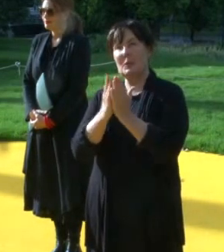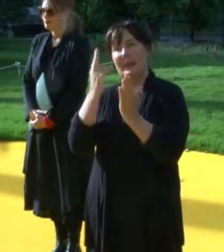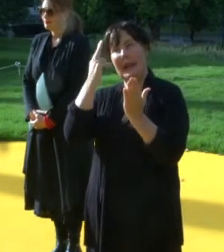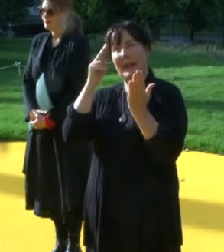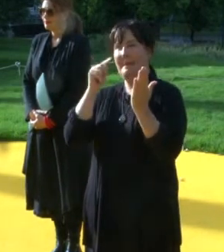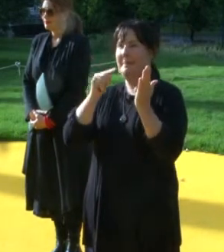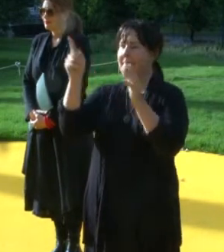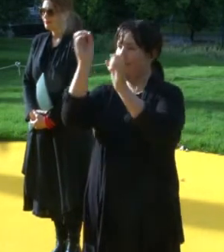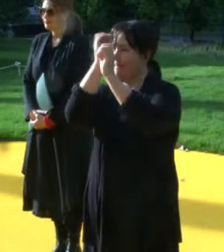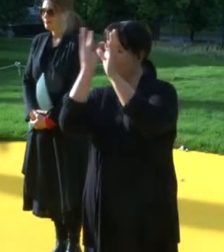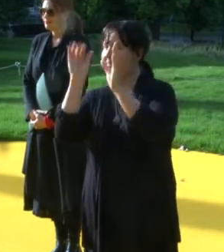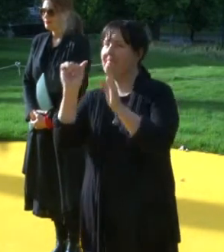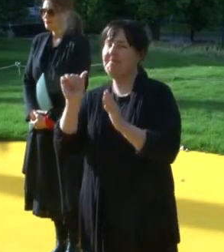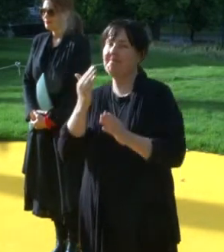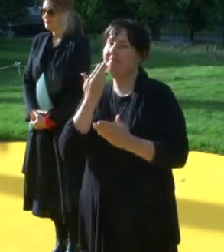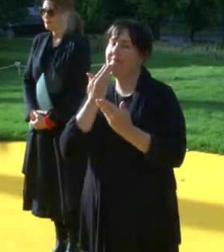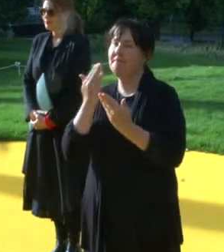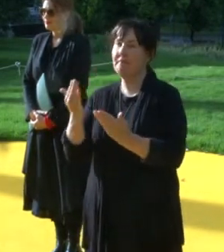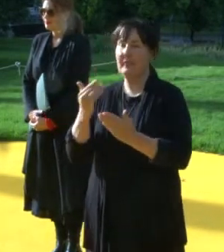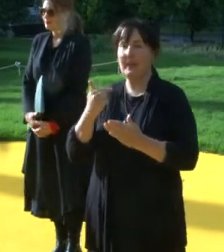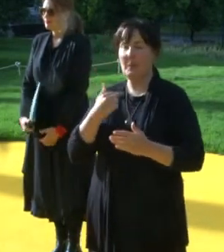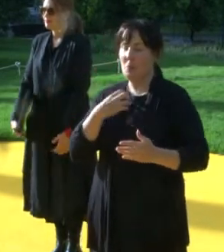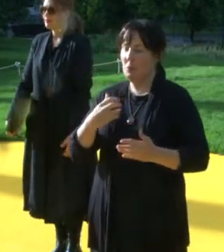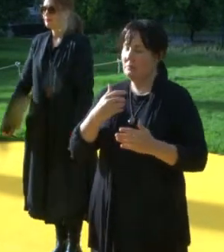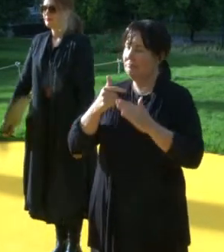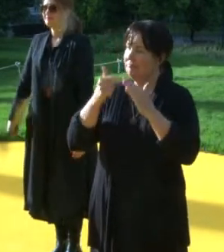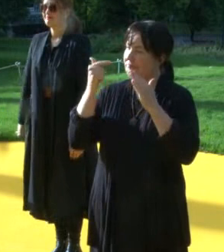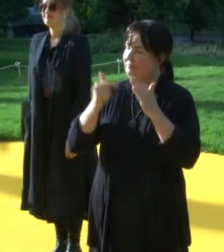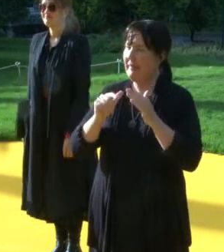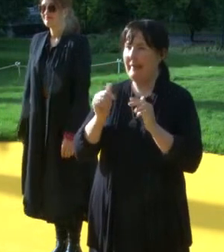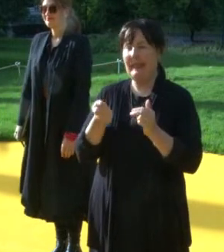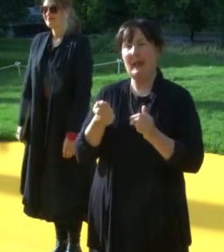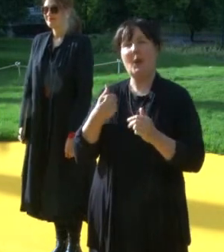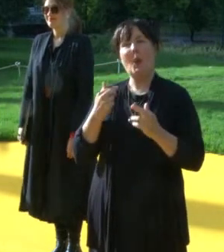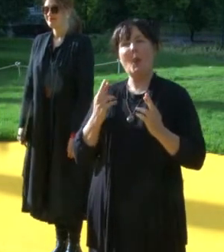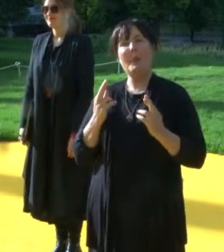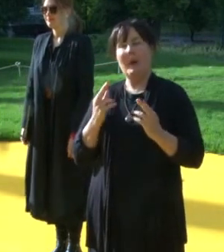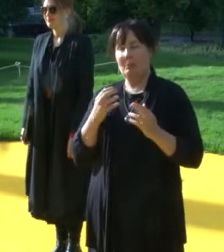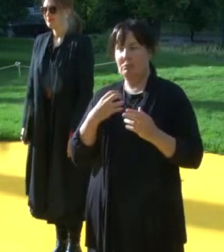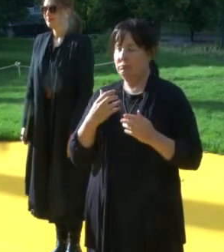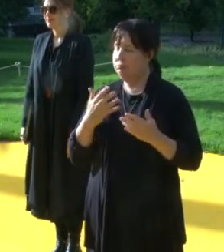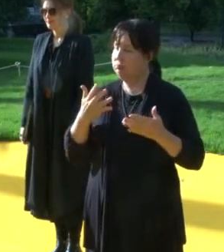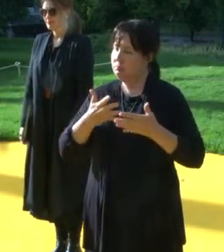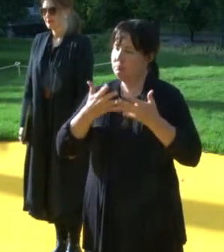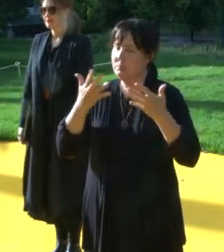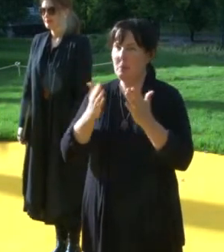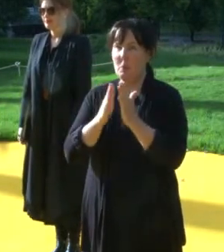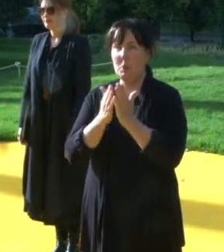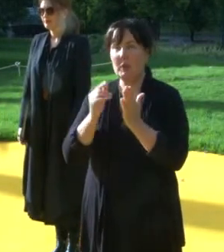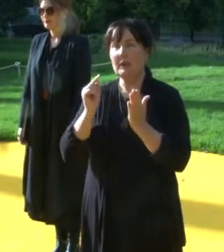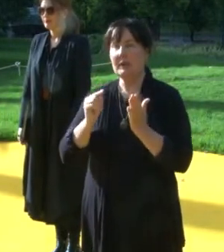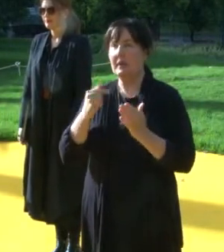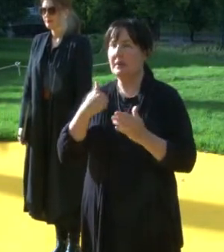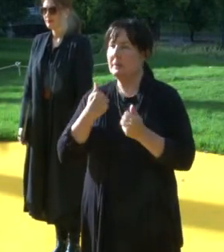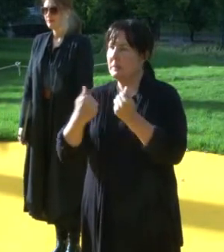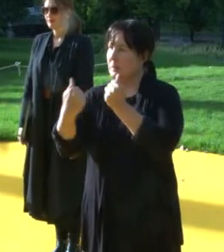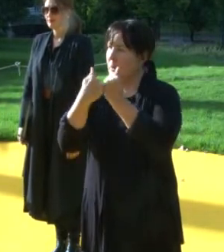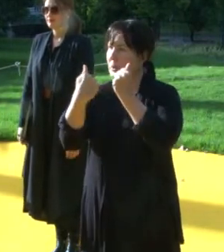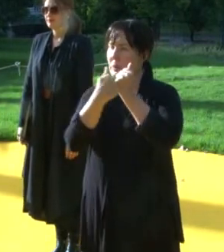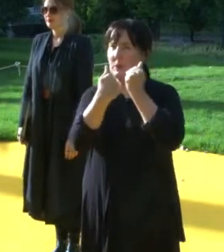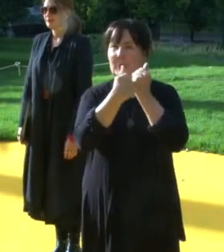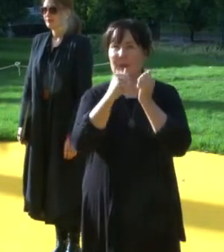be. To the Australian writing community, wow, what a supportive, incredible bunch of people are out